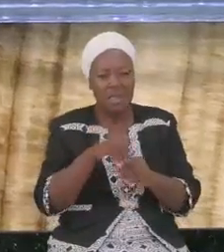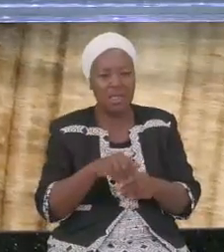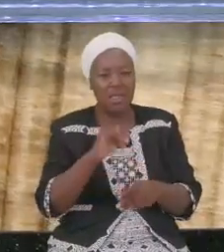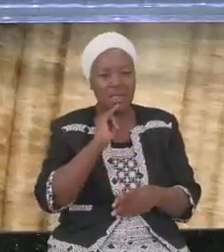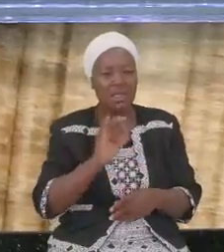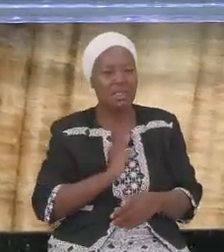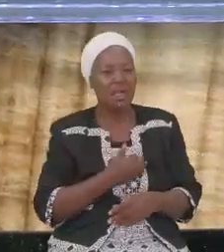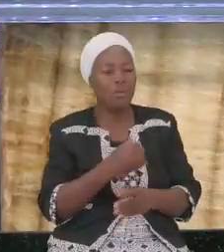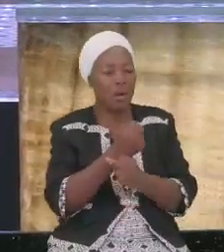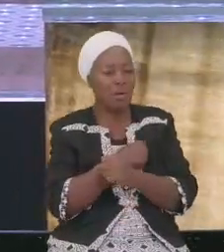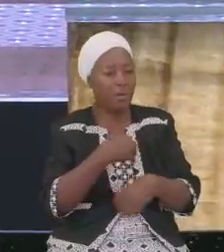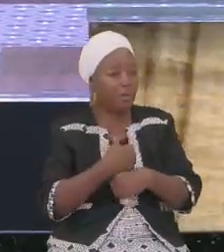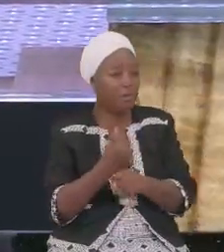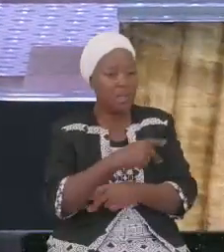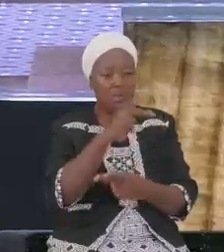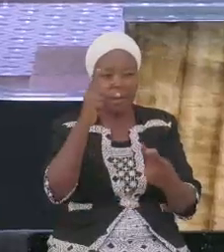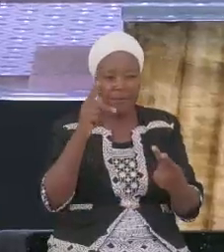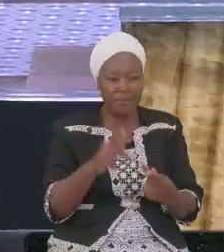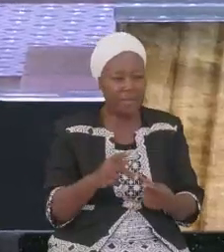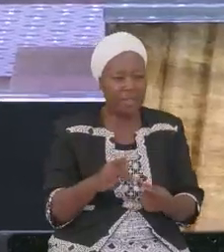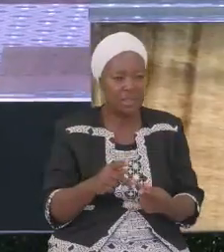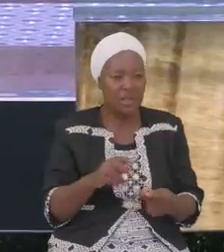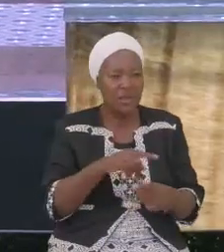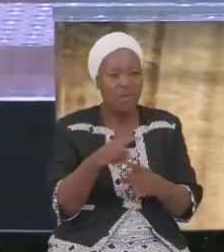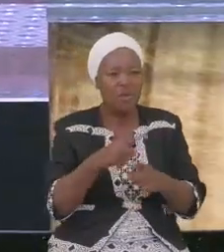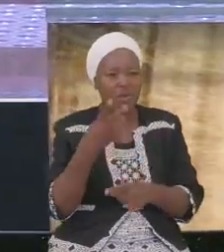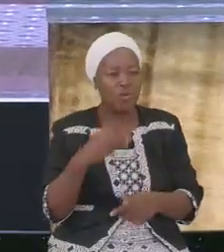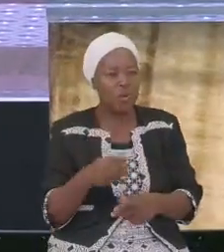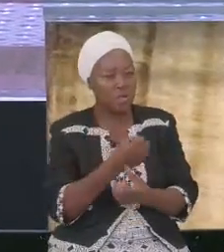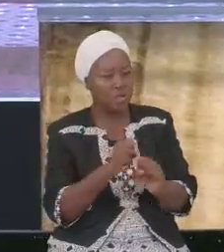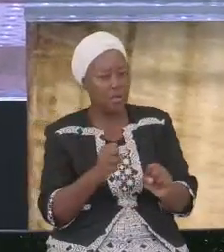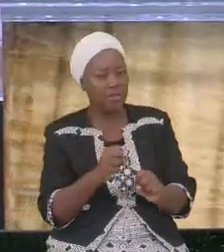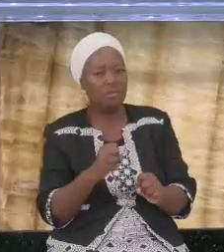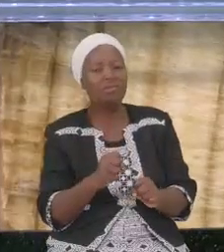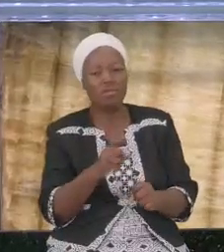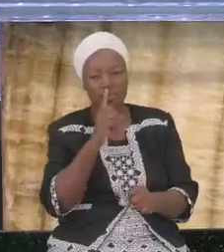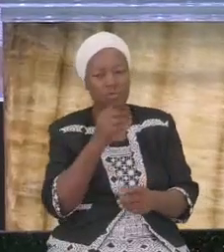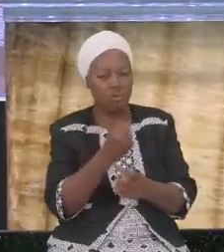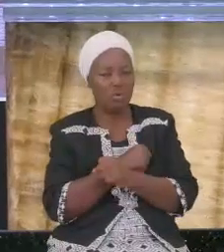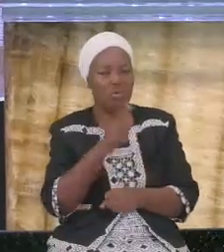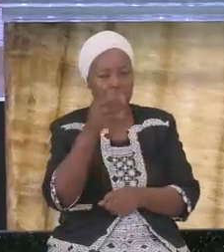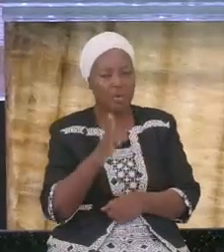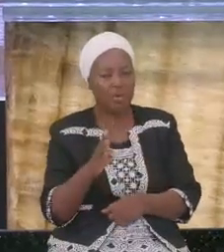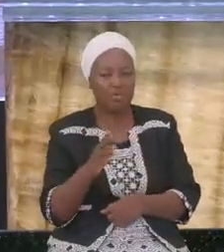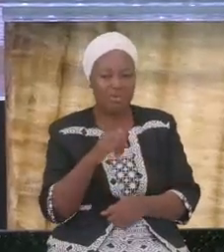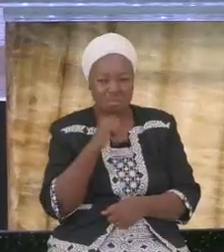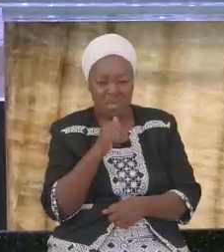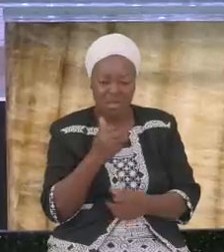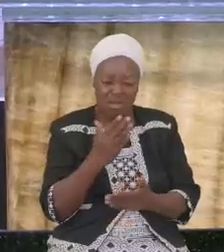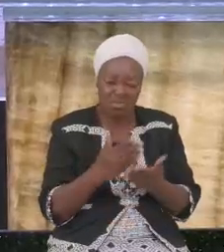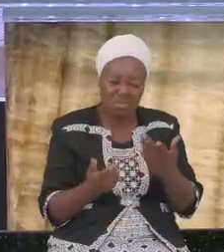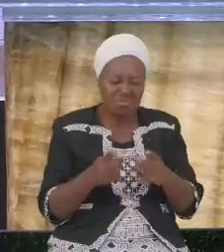our love made perfect. When you were saved, of course you loved God, but the love was